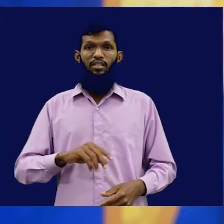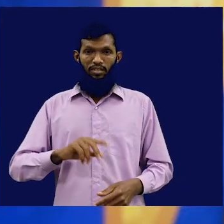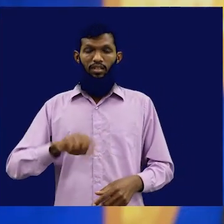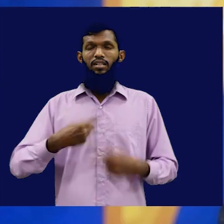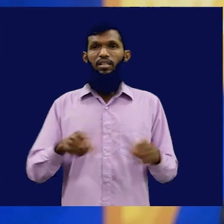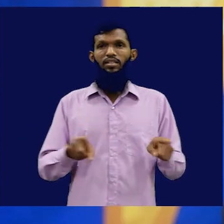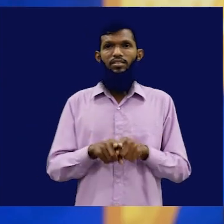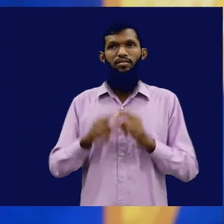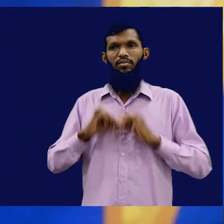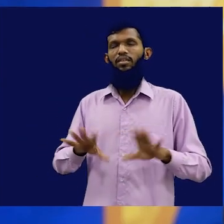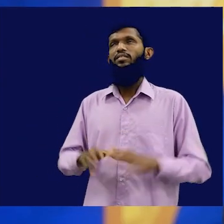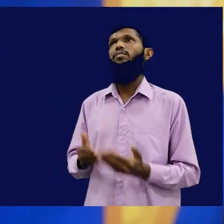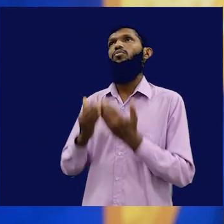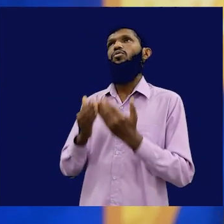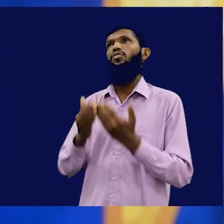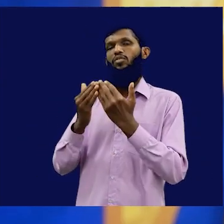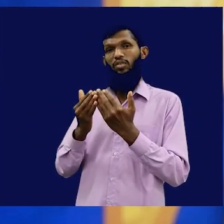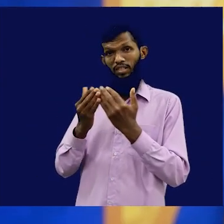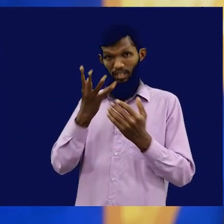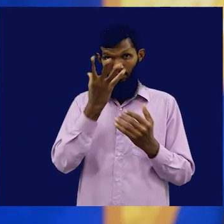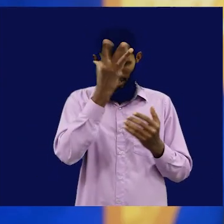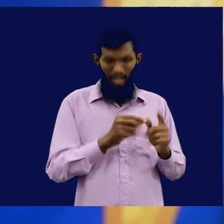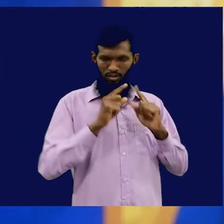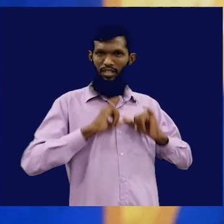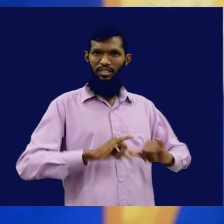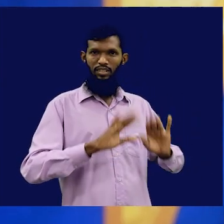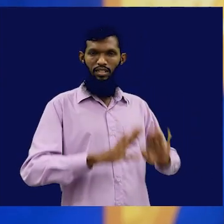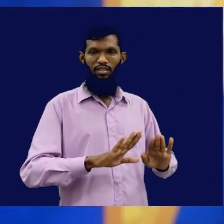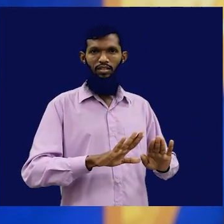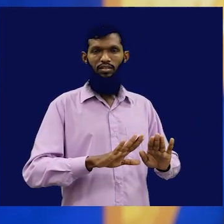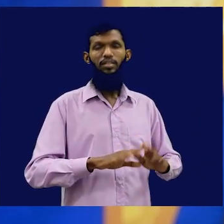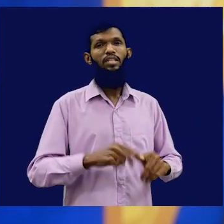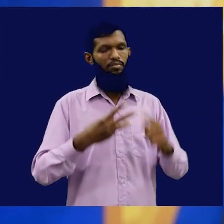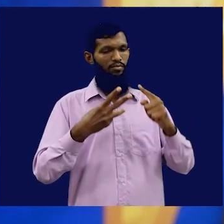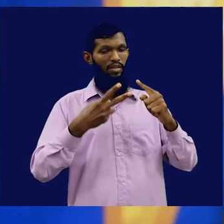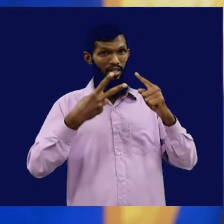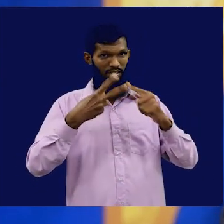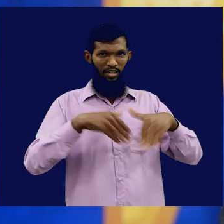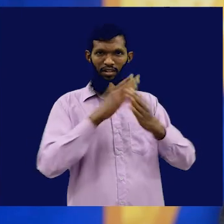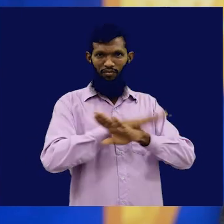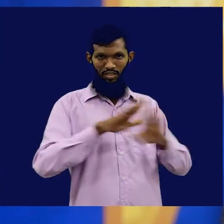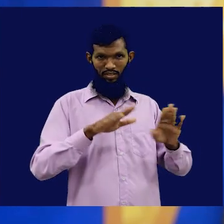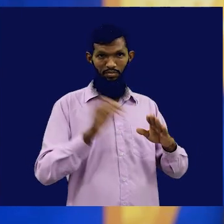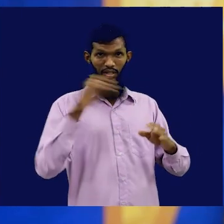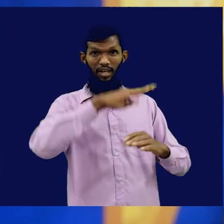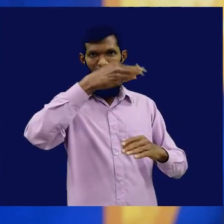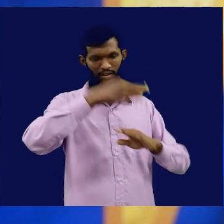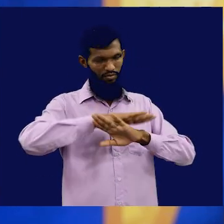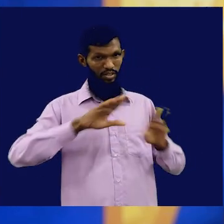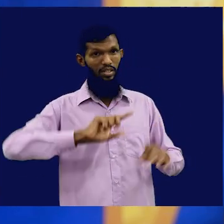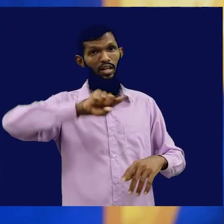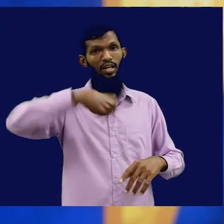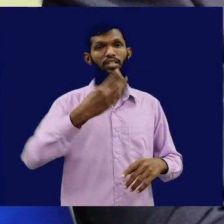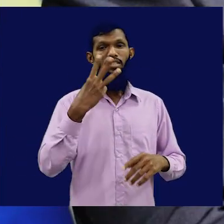You should supplicate to Allah as much as possible when you stay overnight in Muzdalifah. And by that, the second day of Hajj